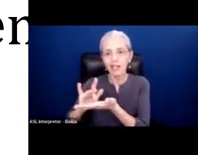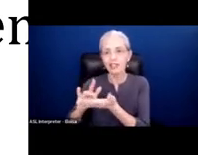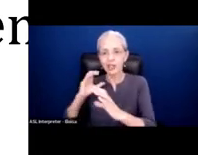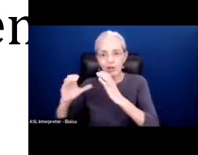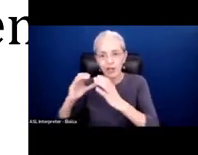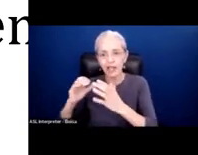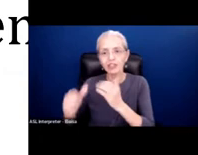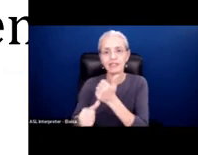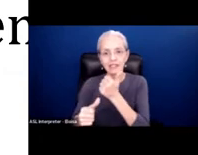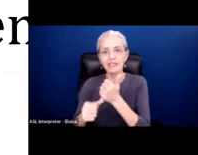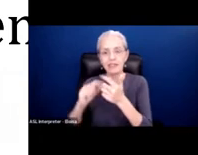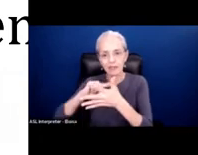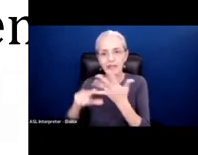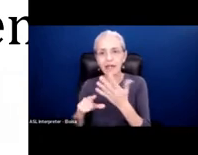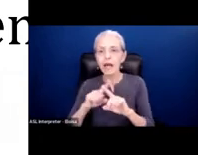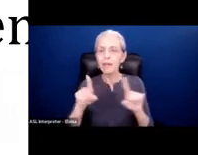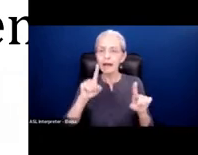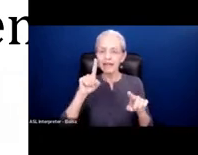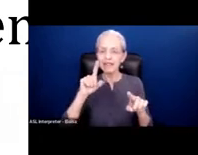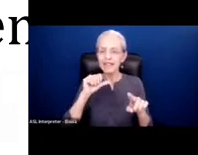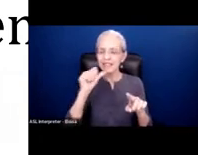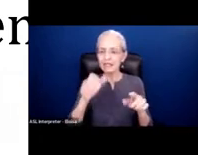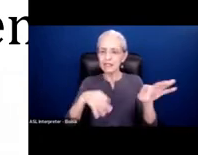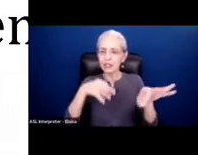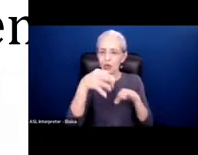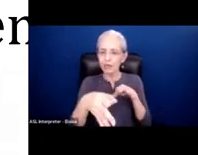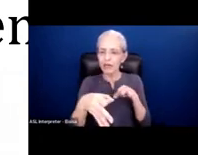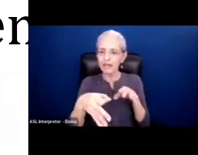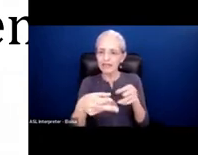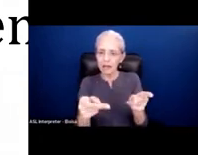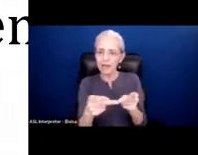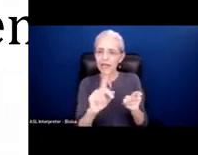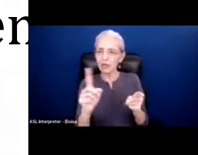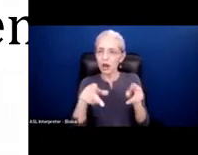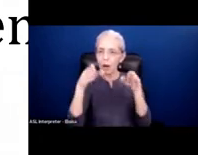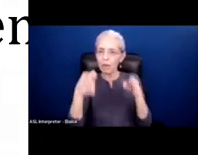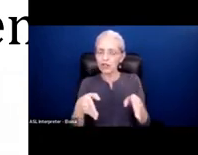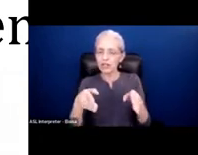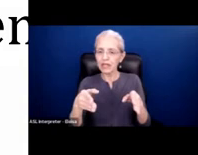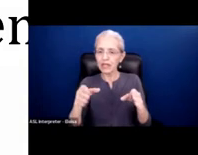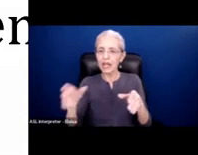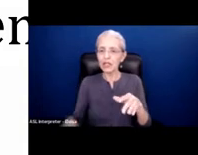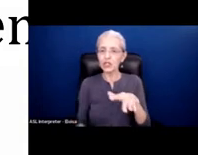communication assistance, but not to create the places and spaces where a person can show up and share their gifts.